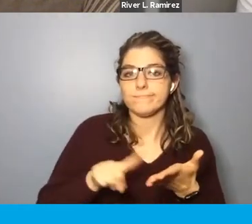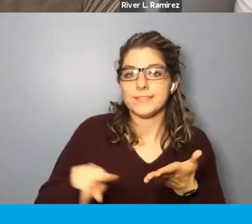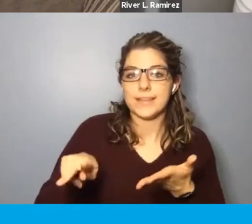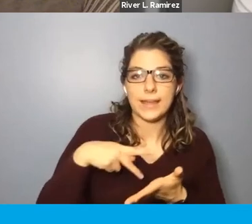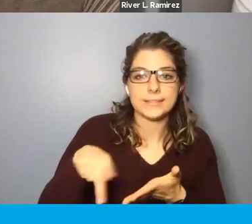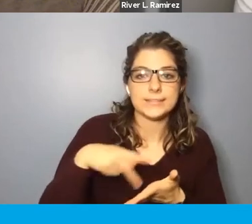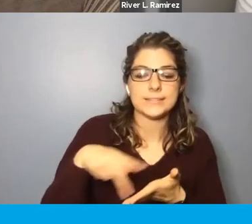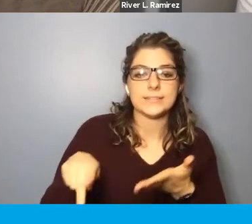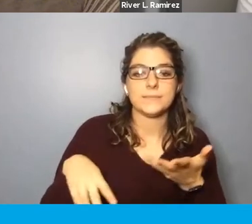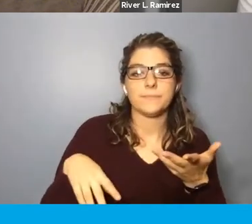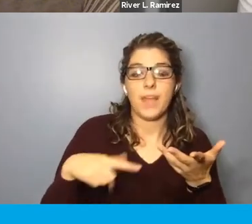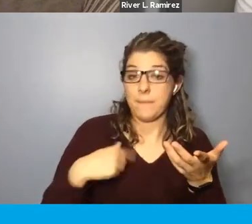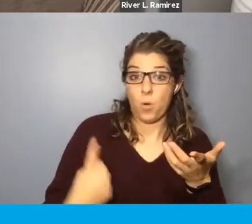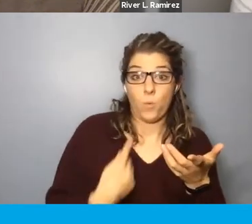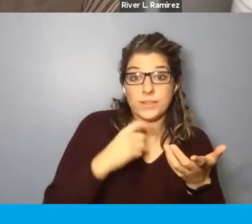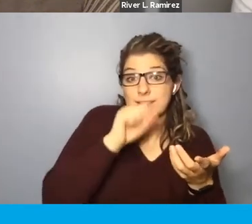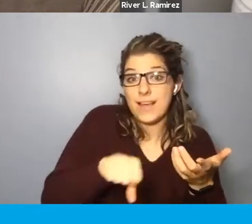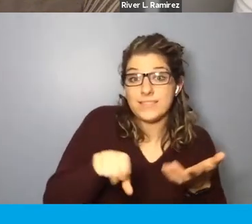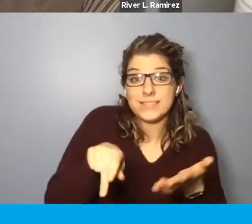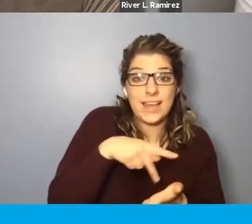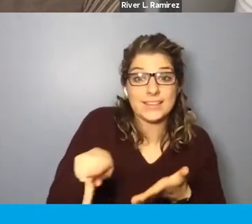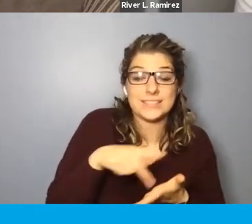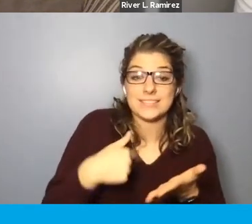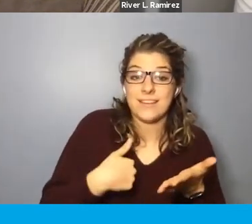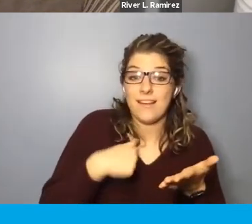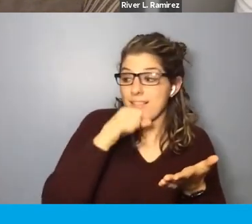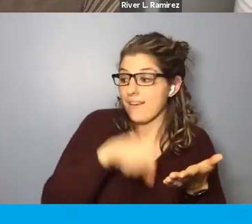dance. And I've always loved dance. Like